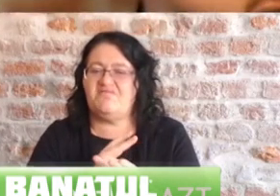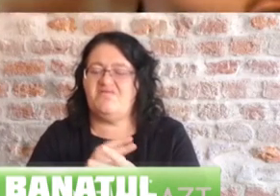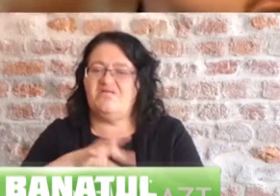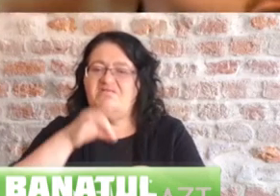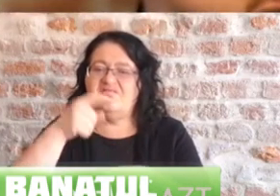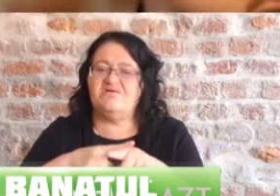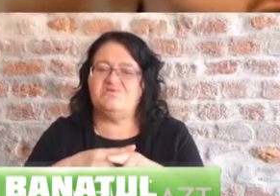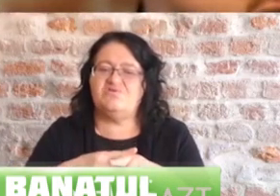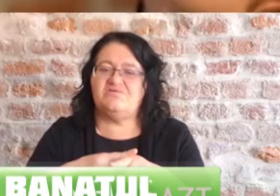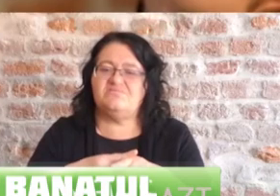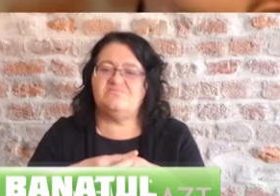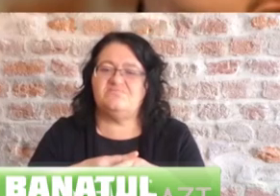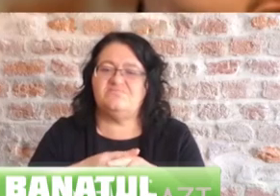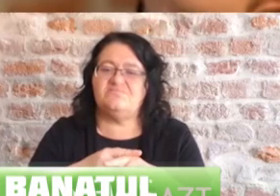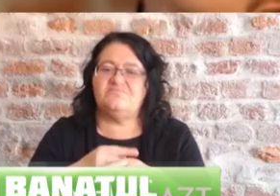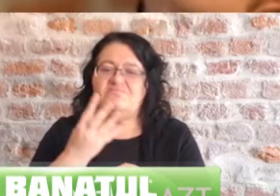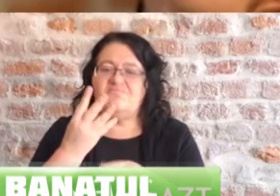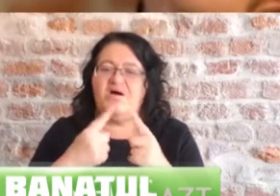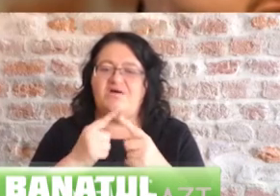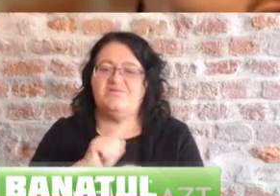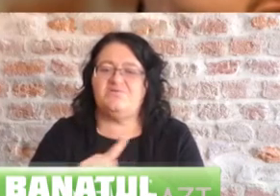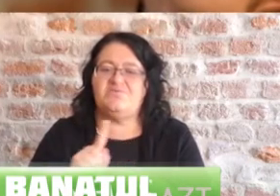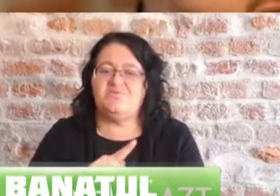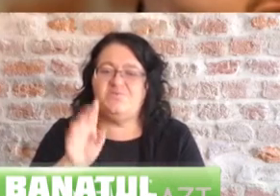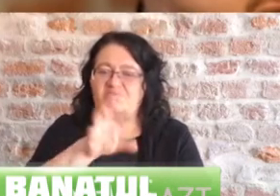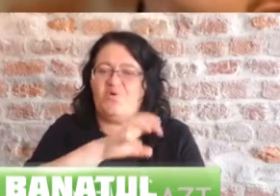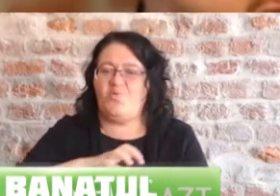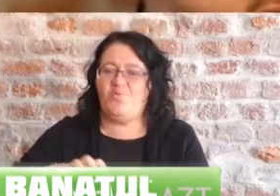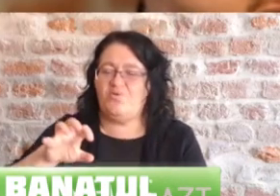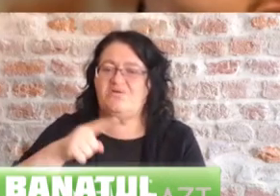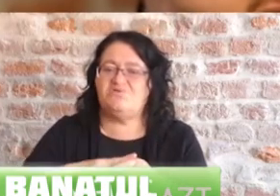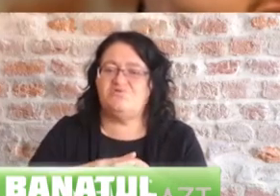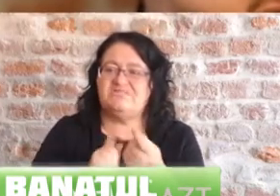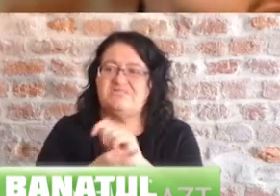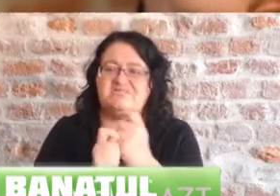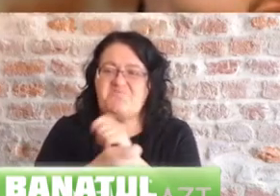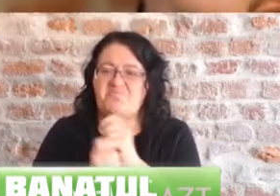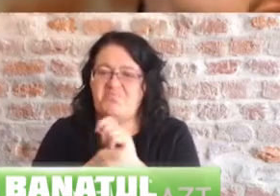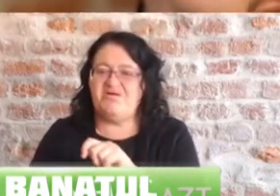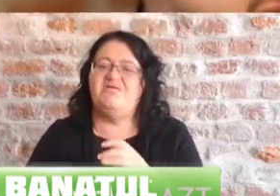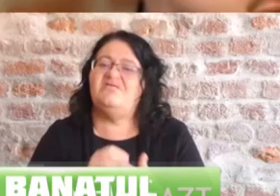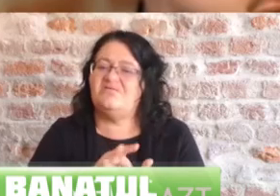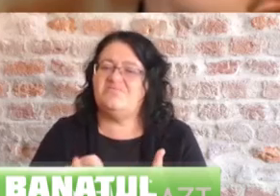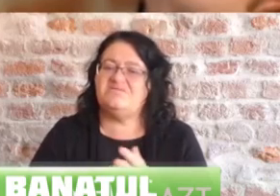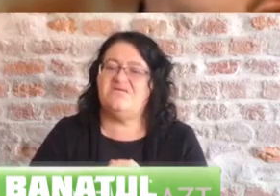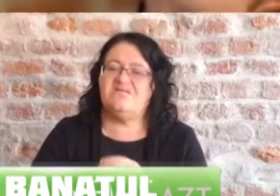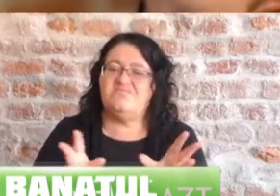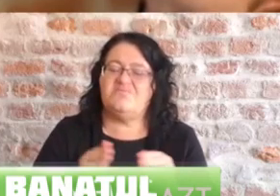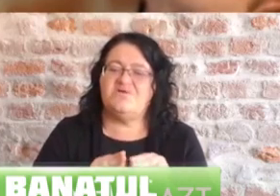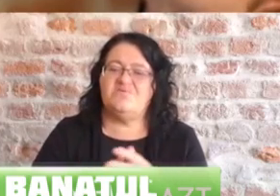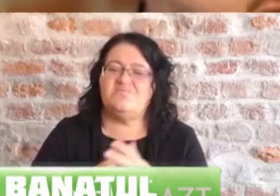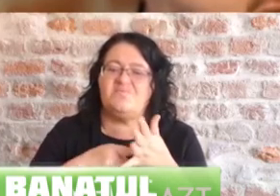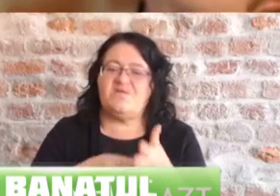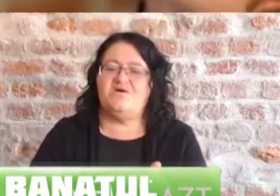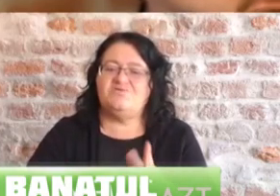subsequently identifying four distinct environments and the challenges inherent to each.